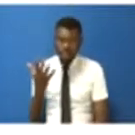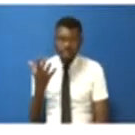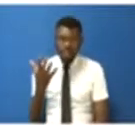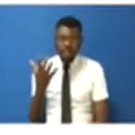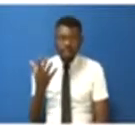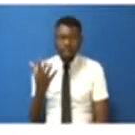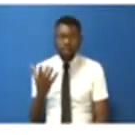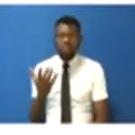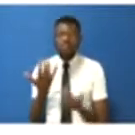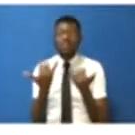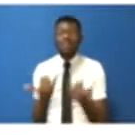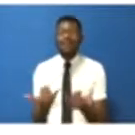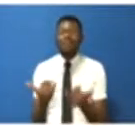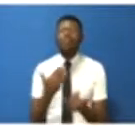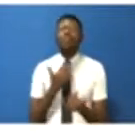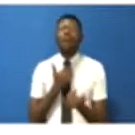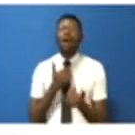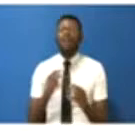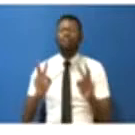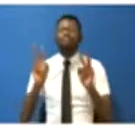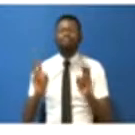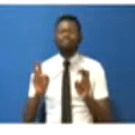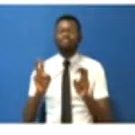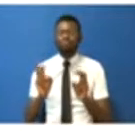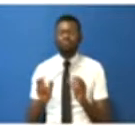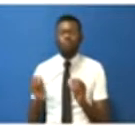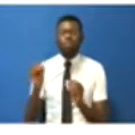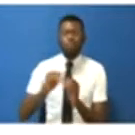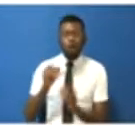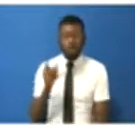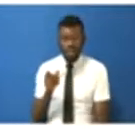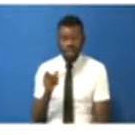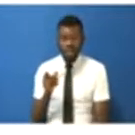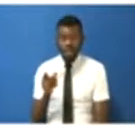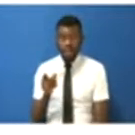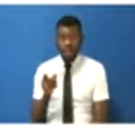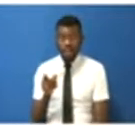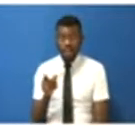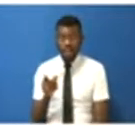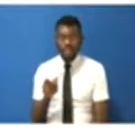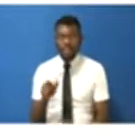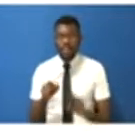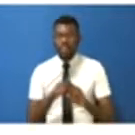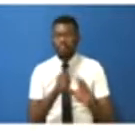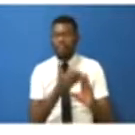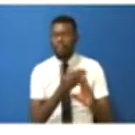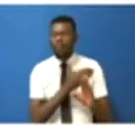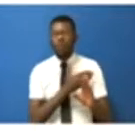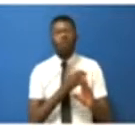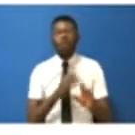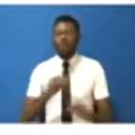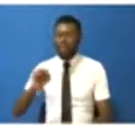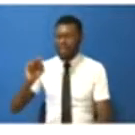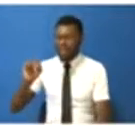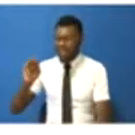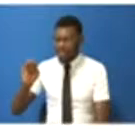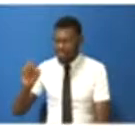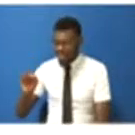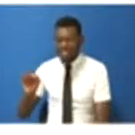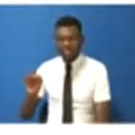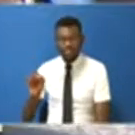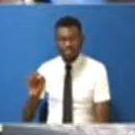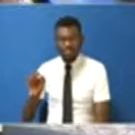and we just like to cover more issues here and there is a mention was a mention of nairobi metropolitan services